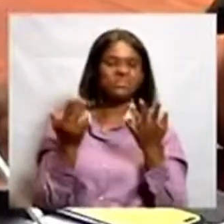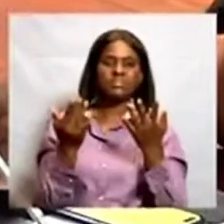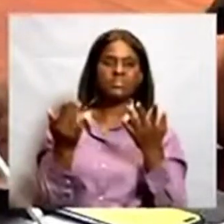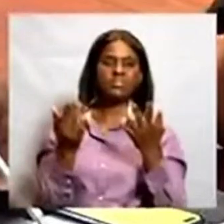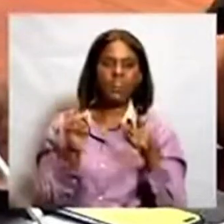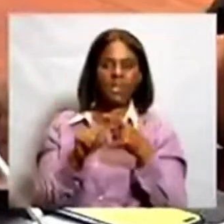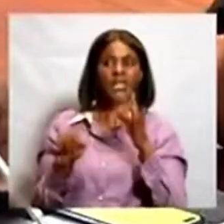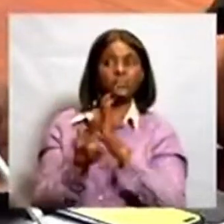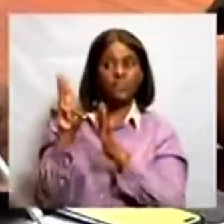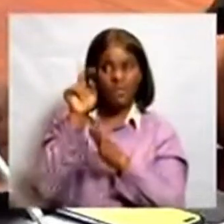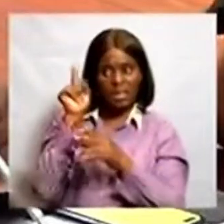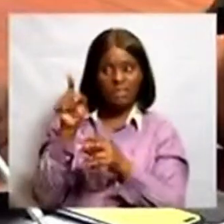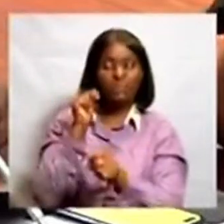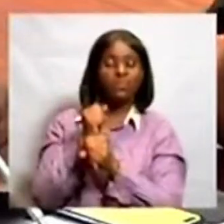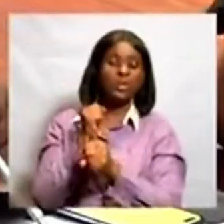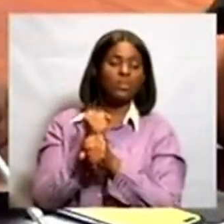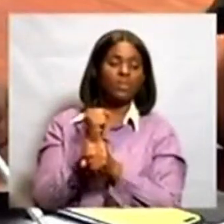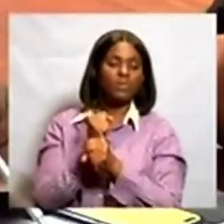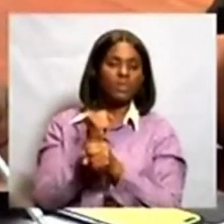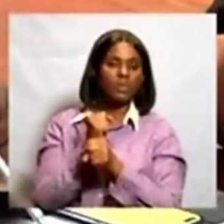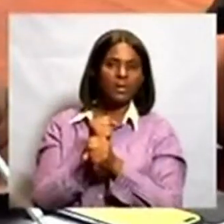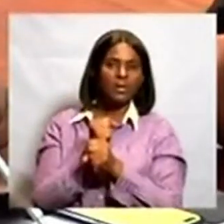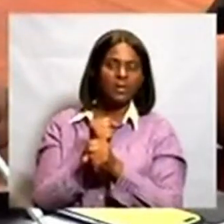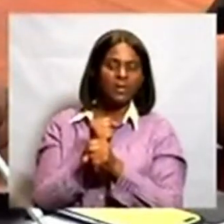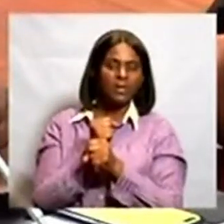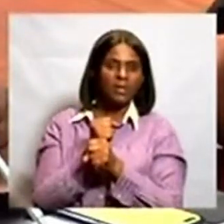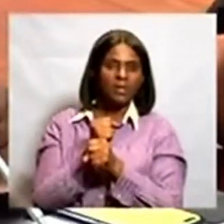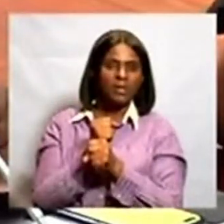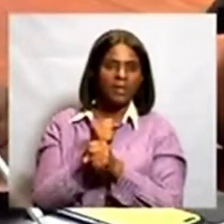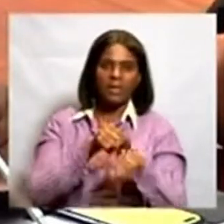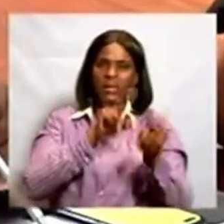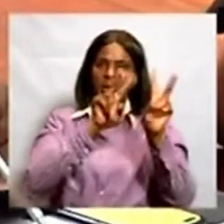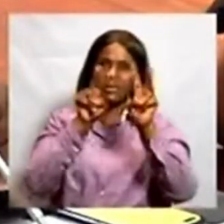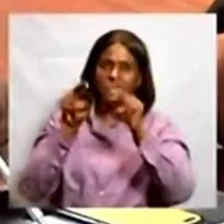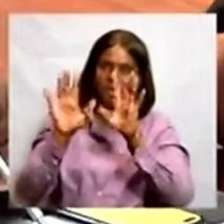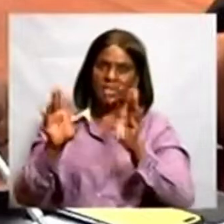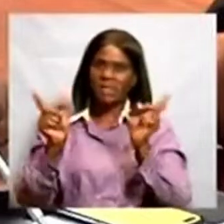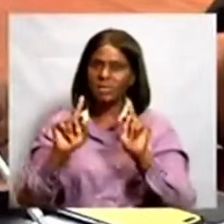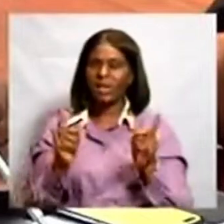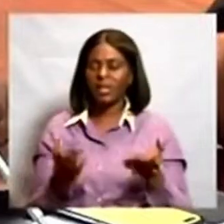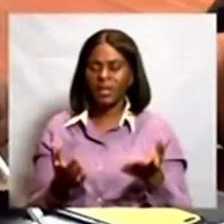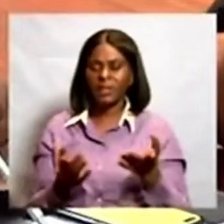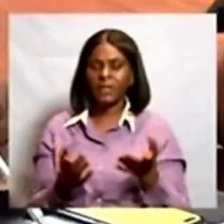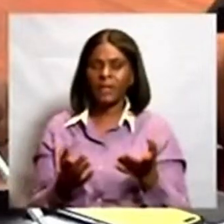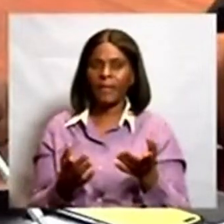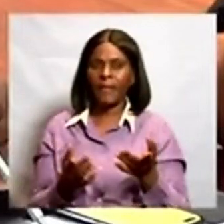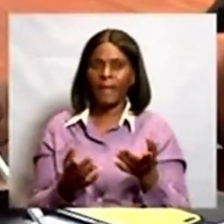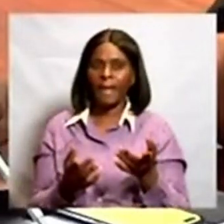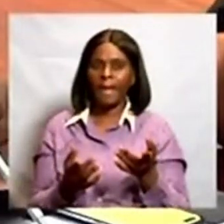But it's a university operating. Where were the inspectors?